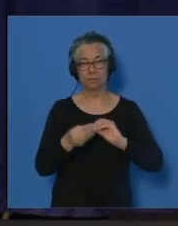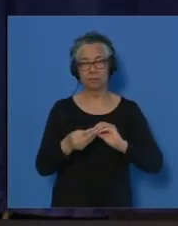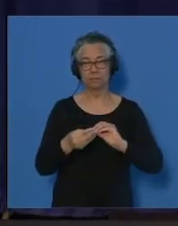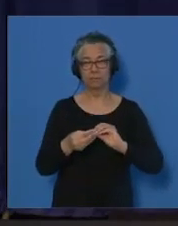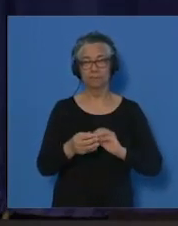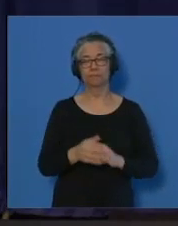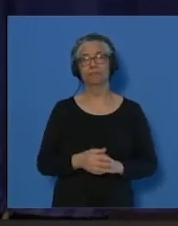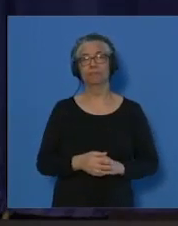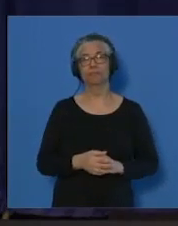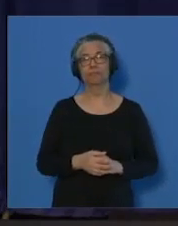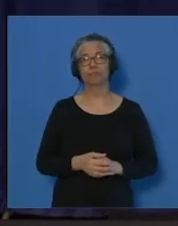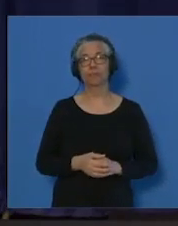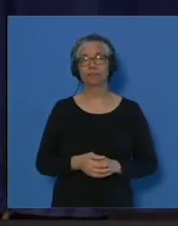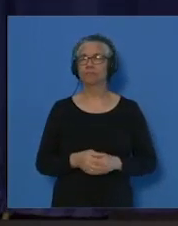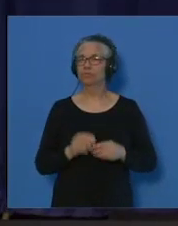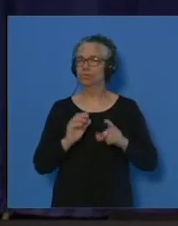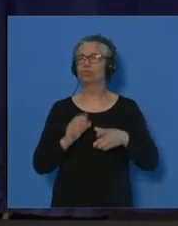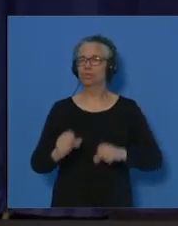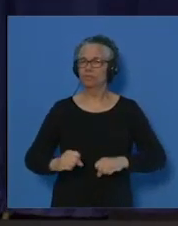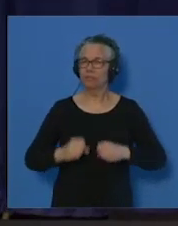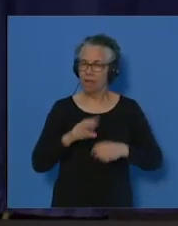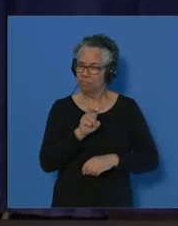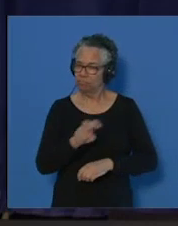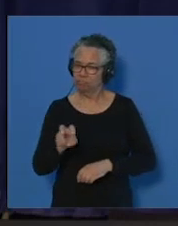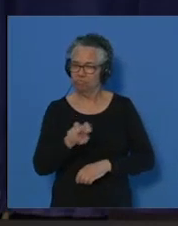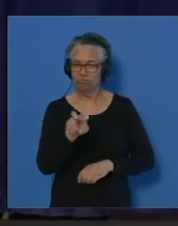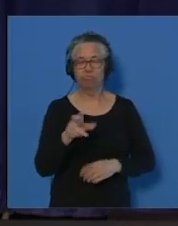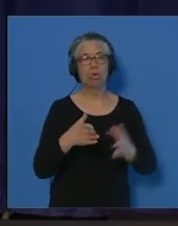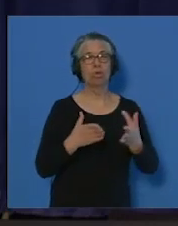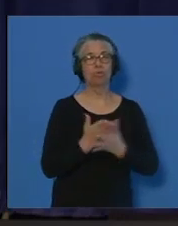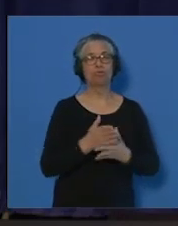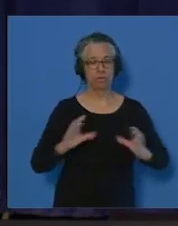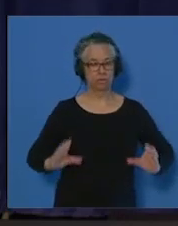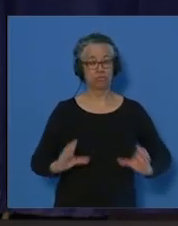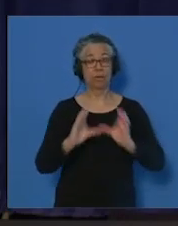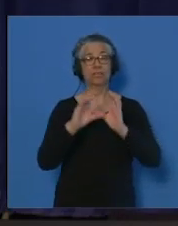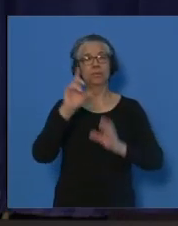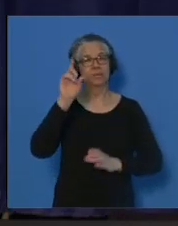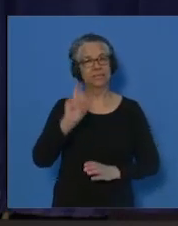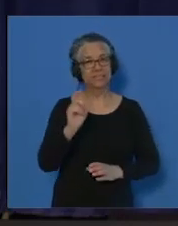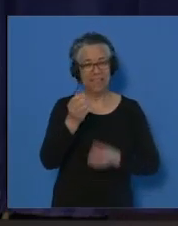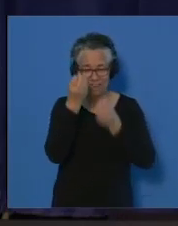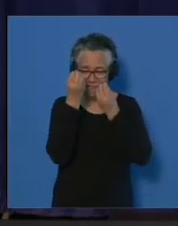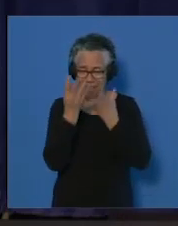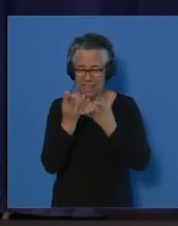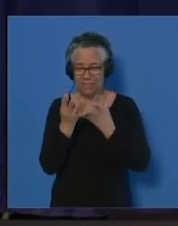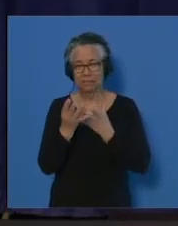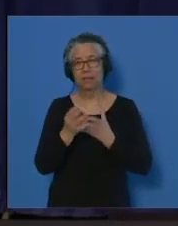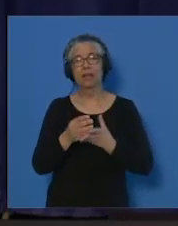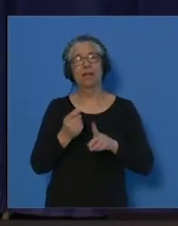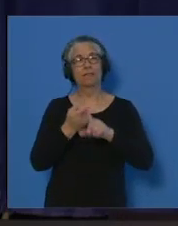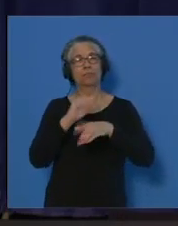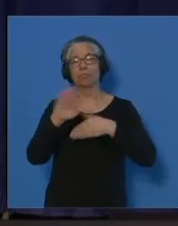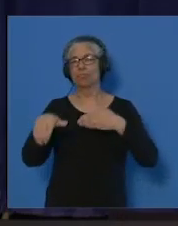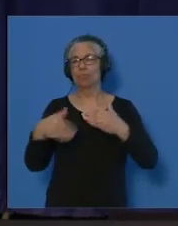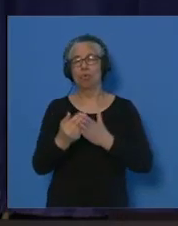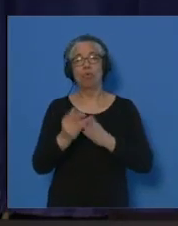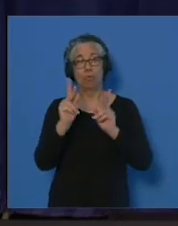navigate appropriately through this crisis, we will require the input and advice from all stakeholders in the